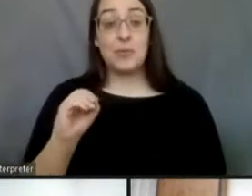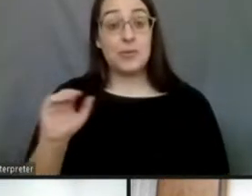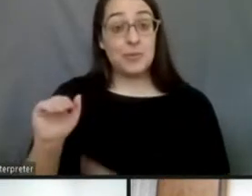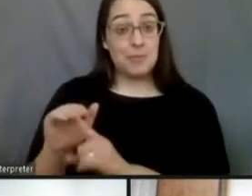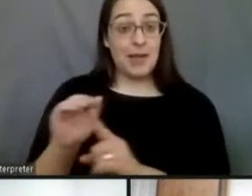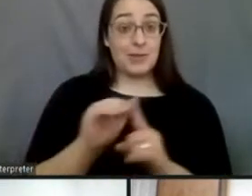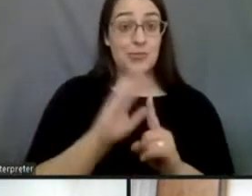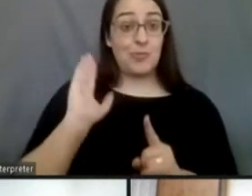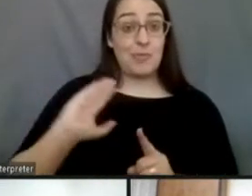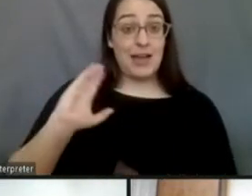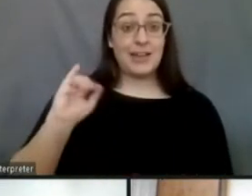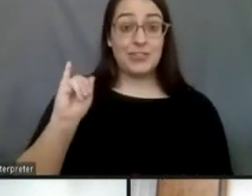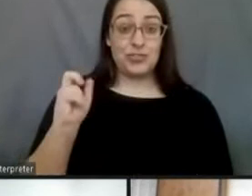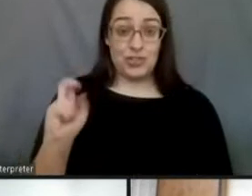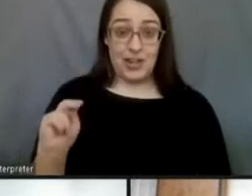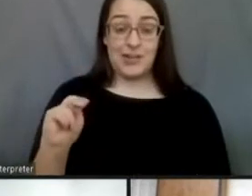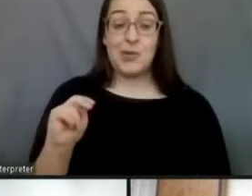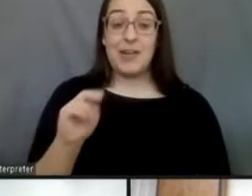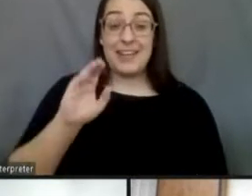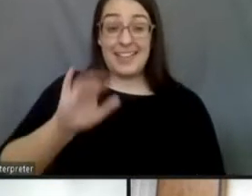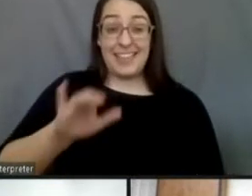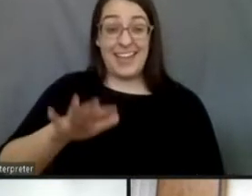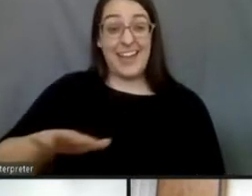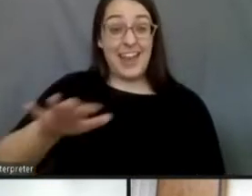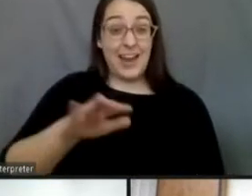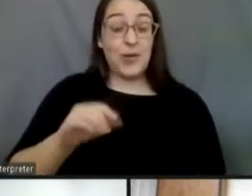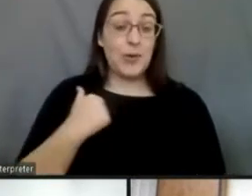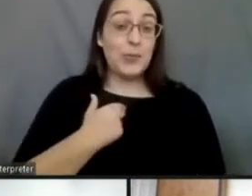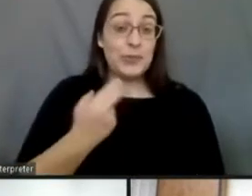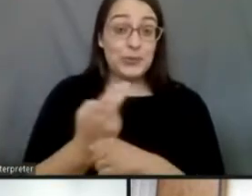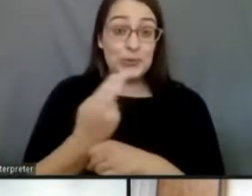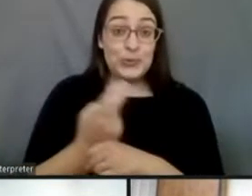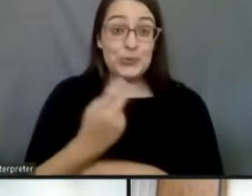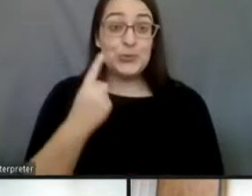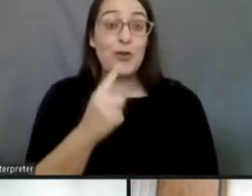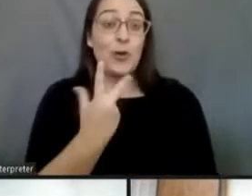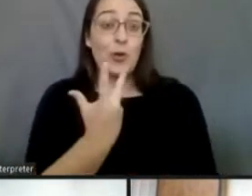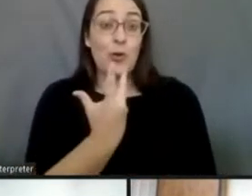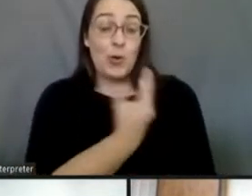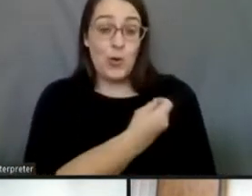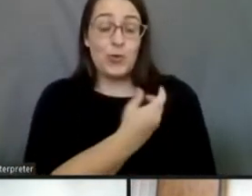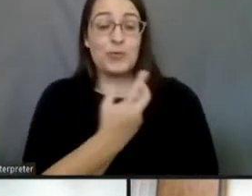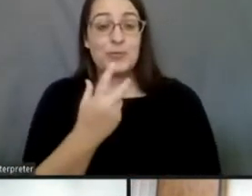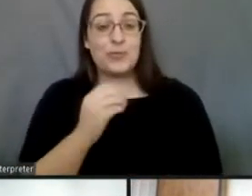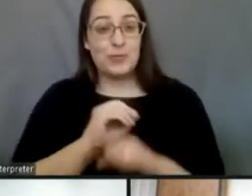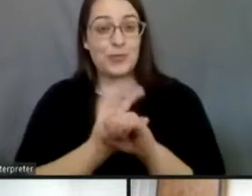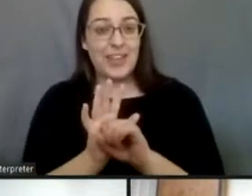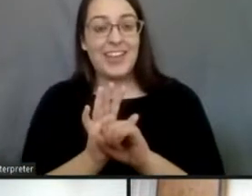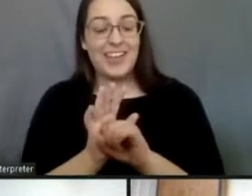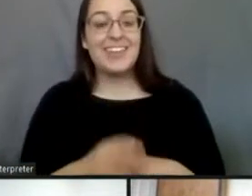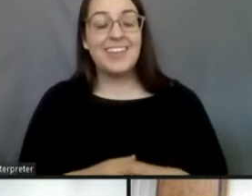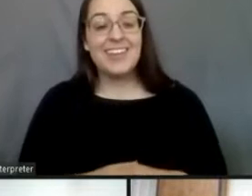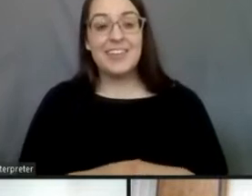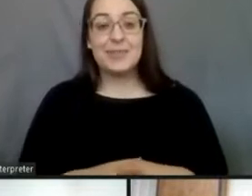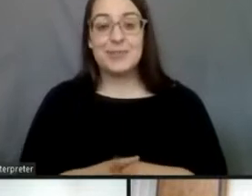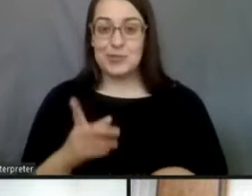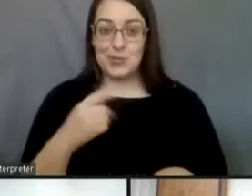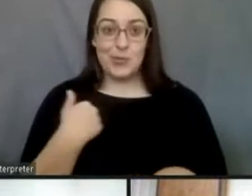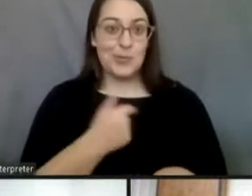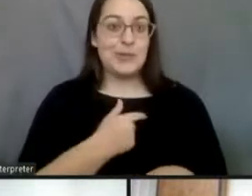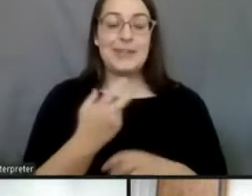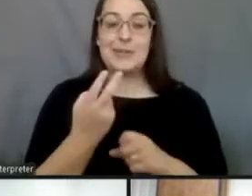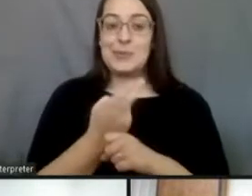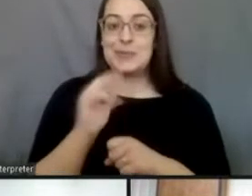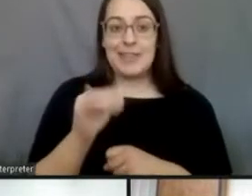back in January, we actually were using that facility to do our COVID vaccinations. And so while we used it for